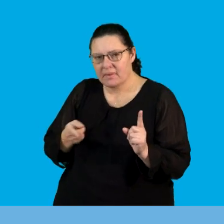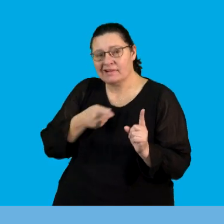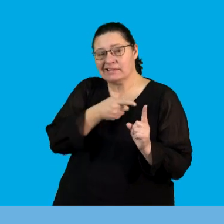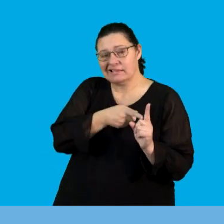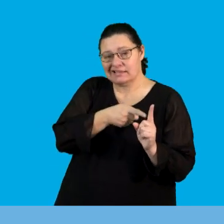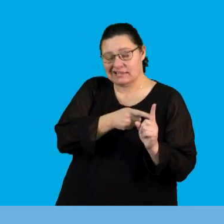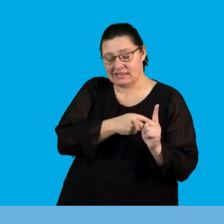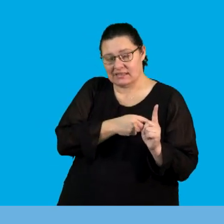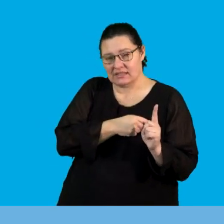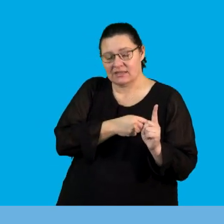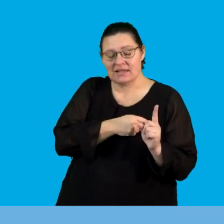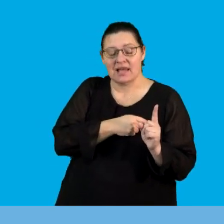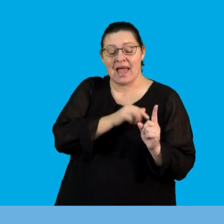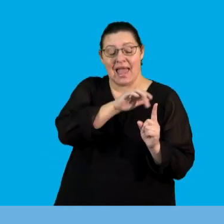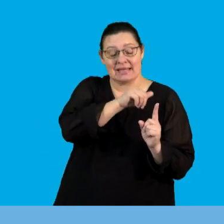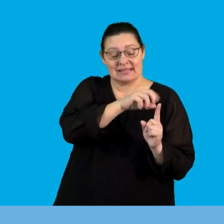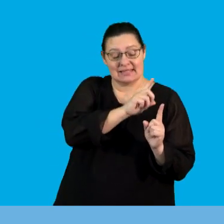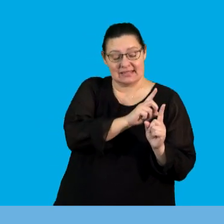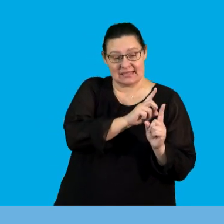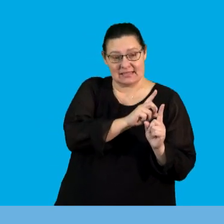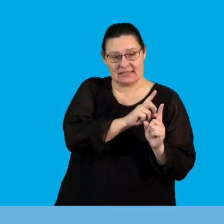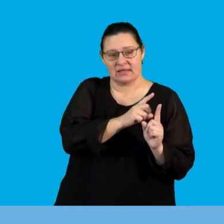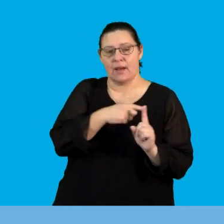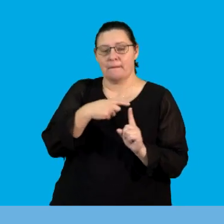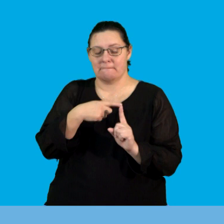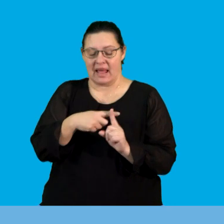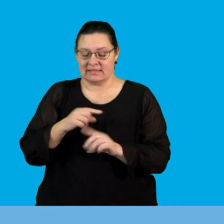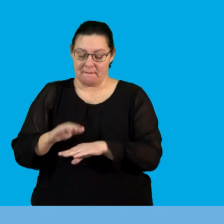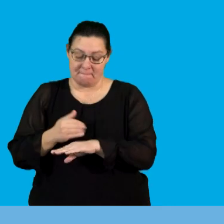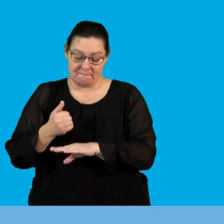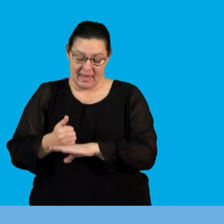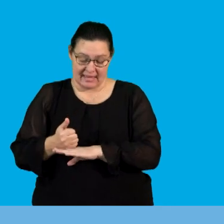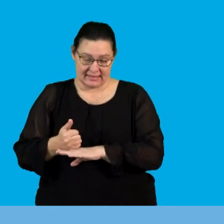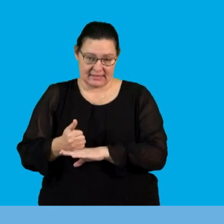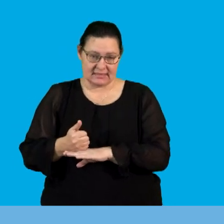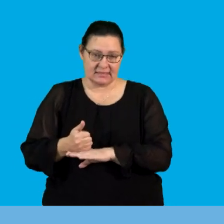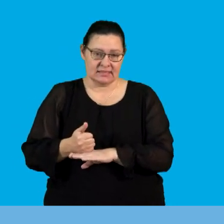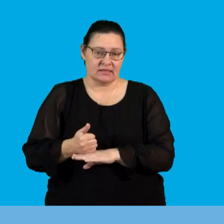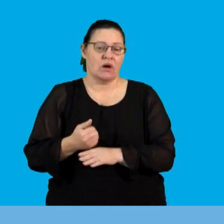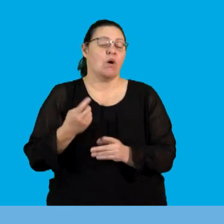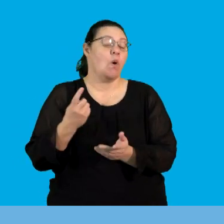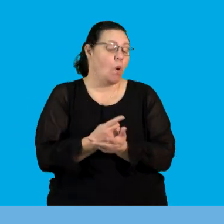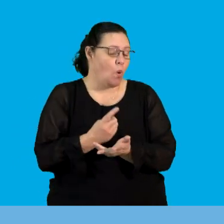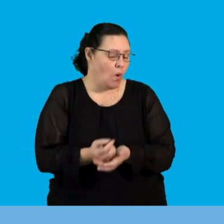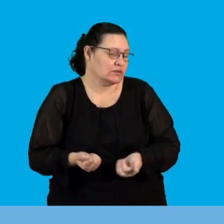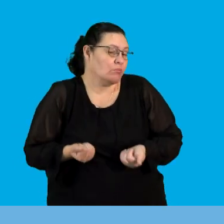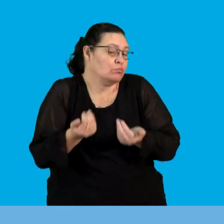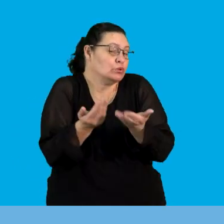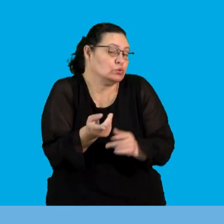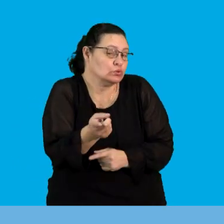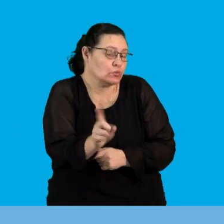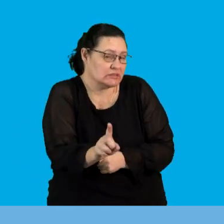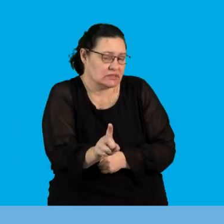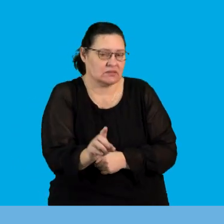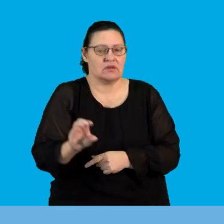that a reaction between an acid plus a base is always going to